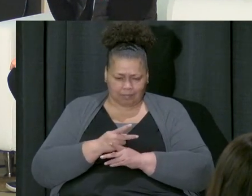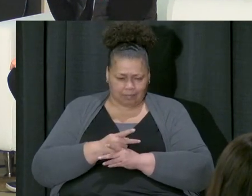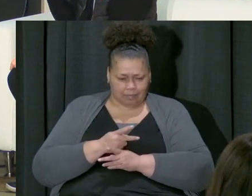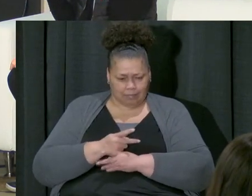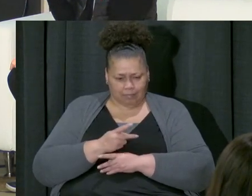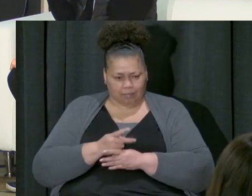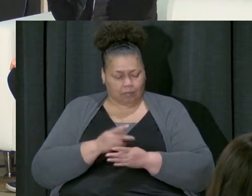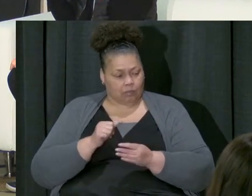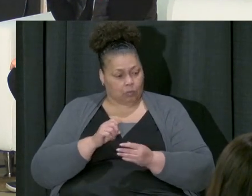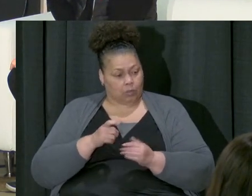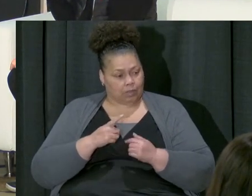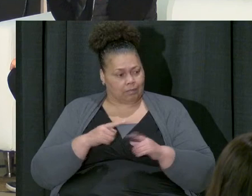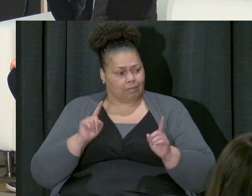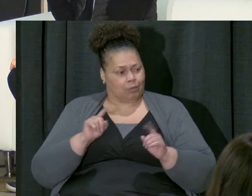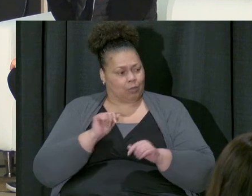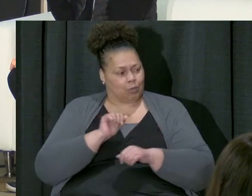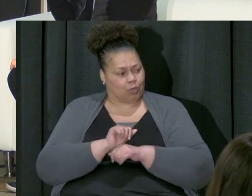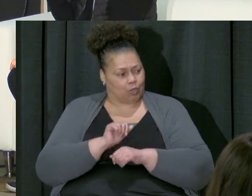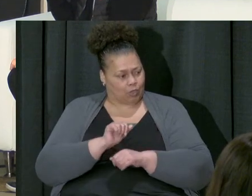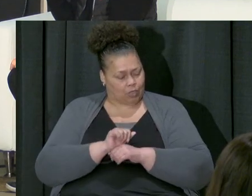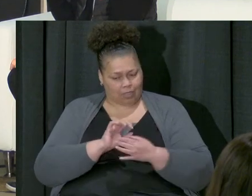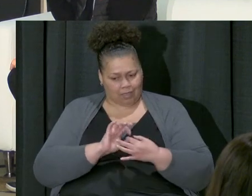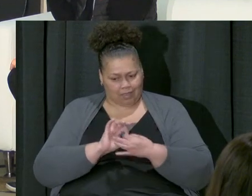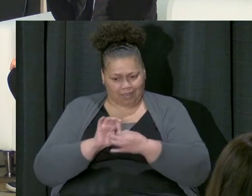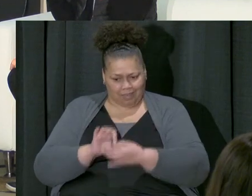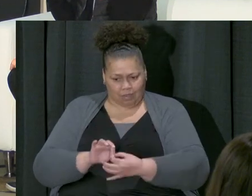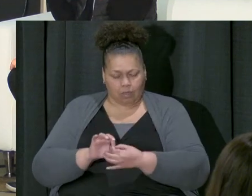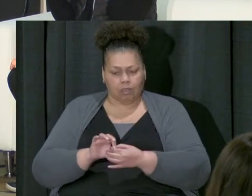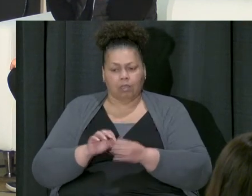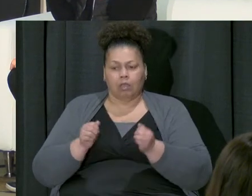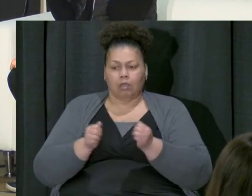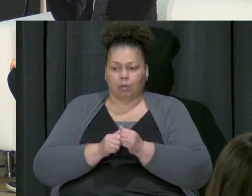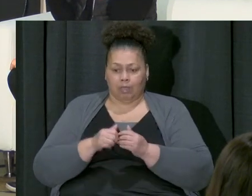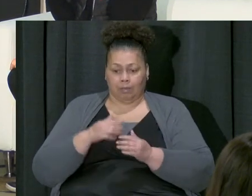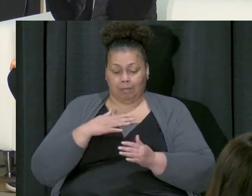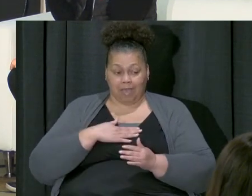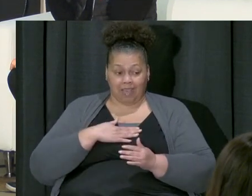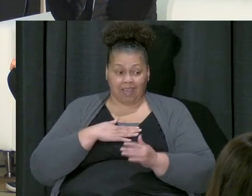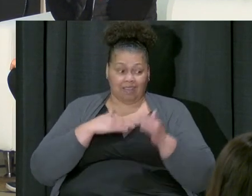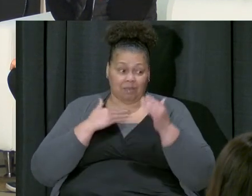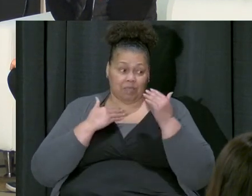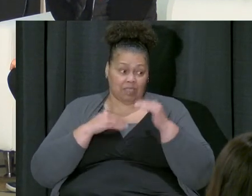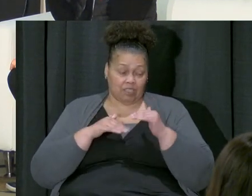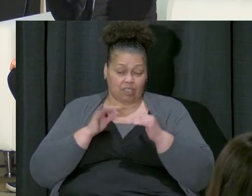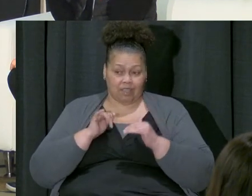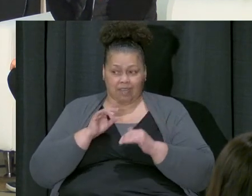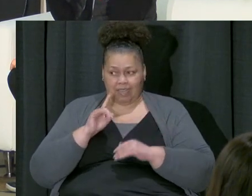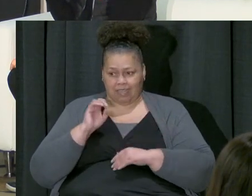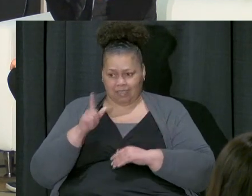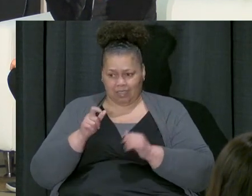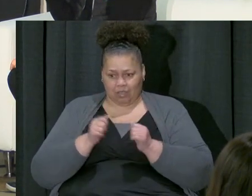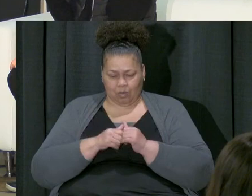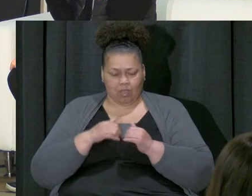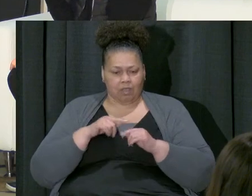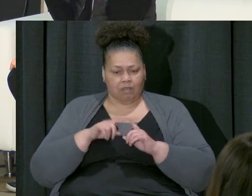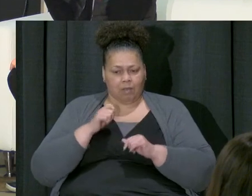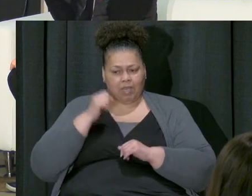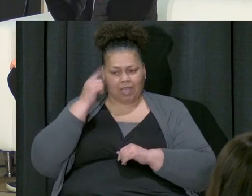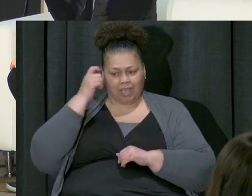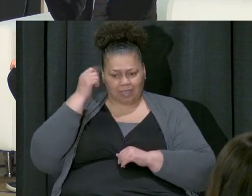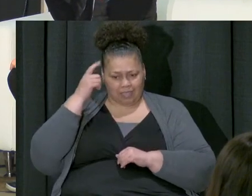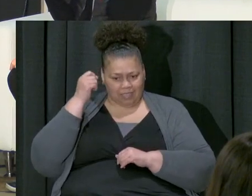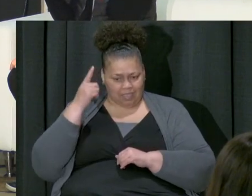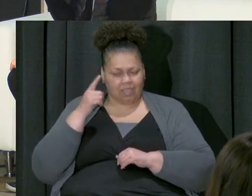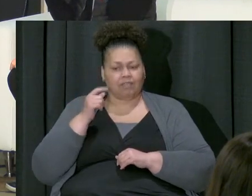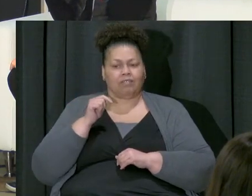it so that it will work in accordance with my limitations or that I'm dealing with it from a cognitive standpoint in dyslexia.